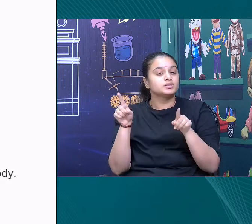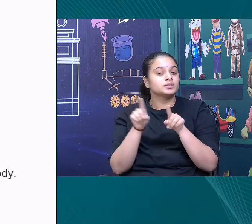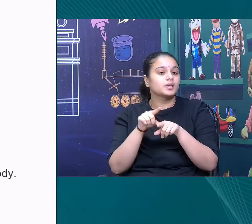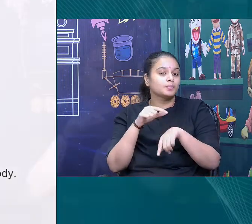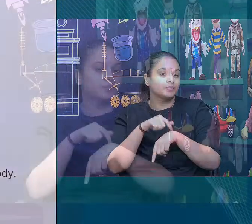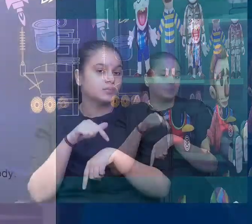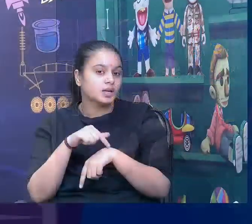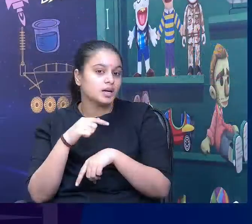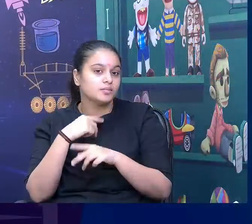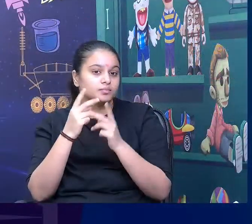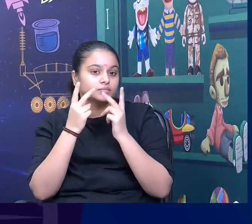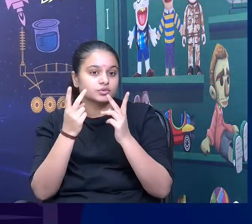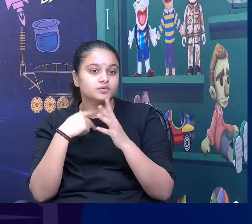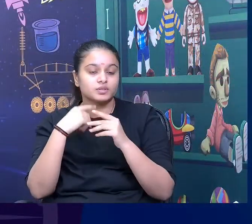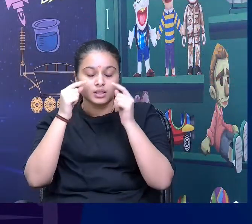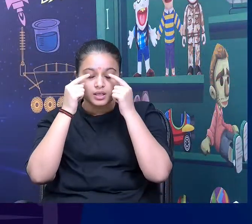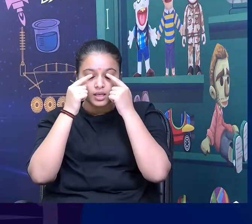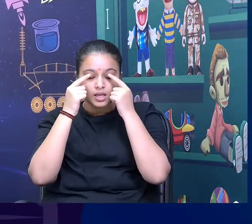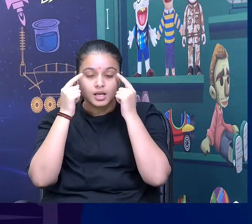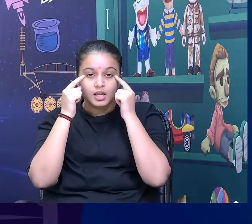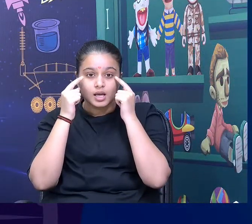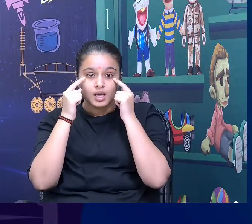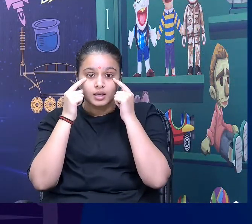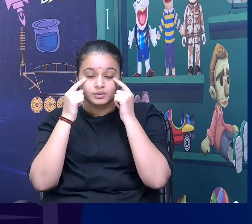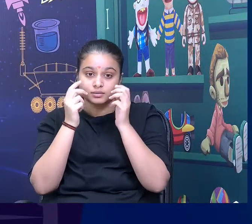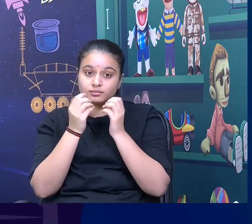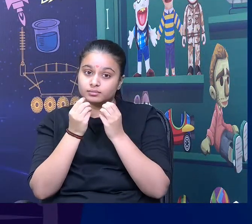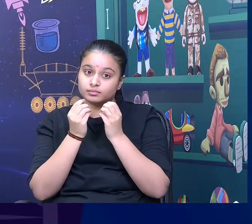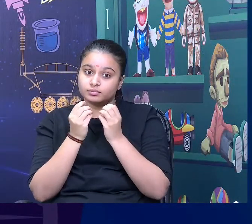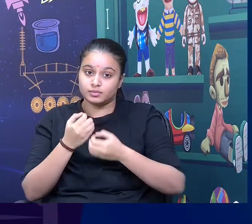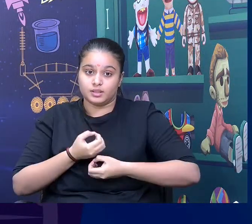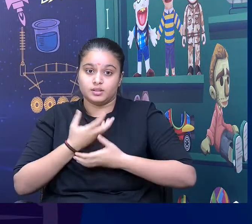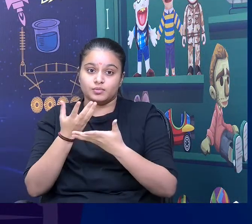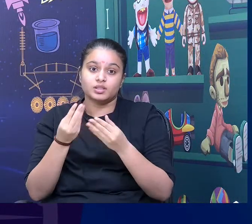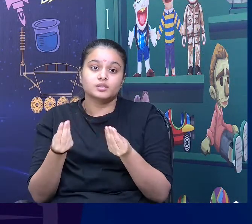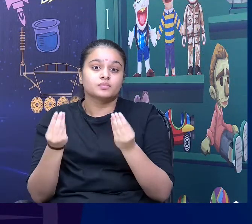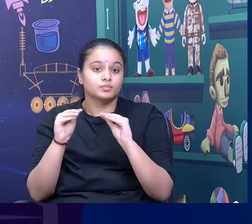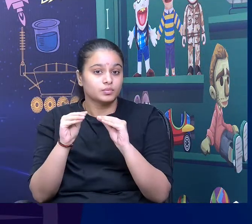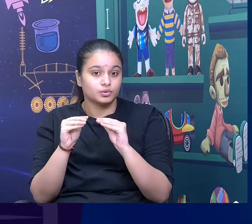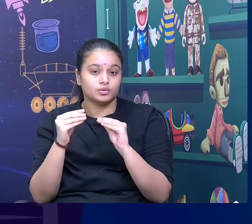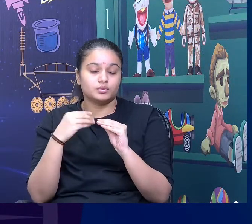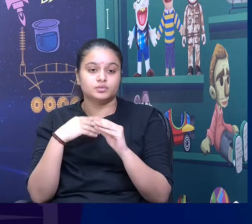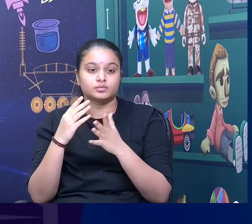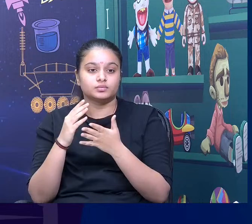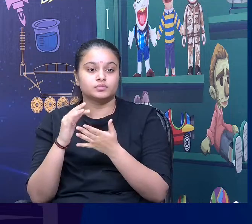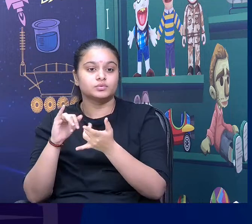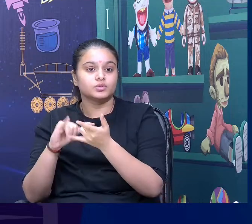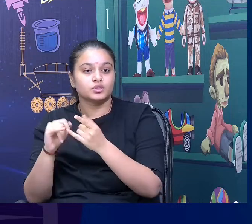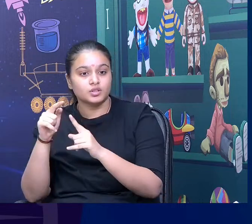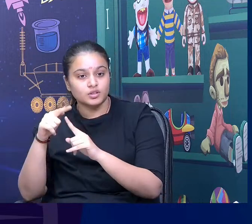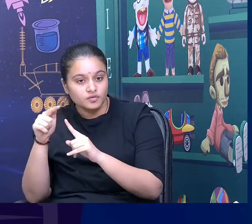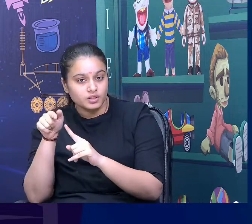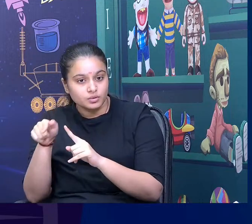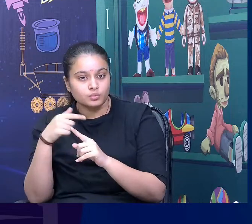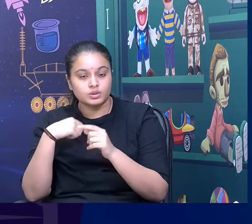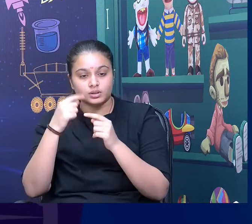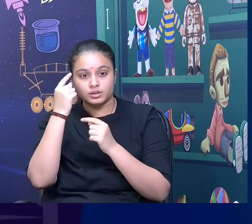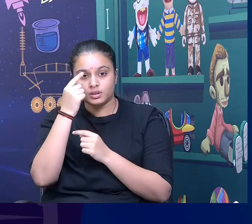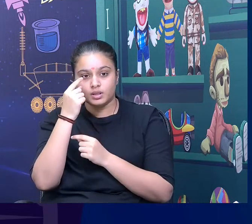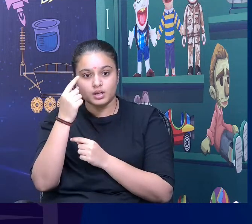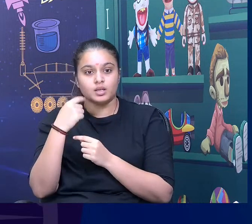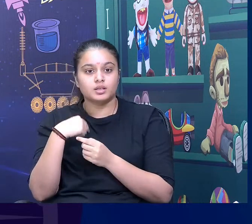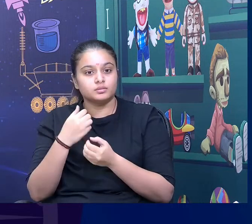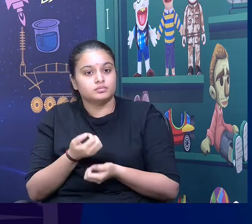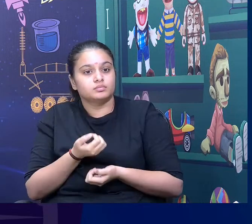also notices that his eyes are very expressive, and Mr. Hawking expresses a lot through his eyes.